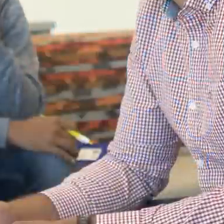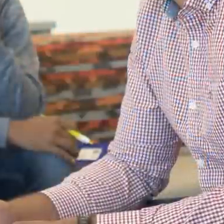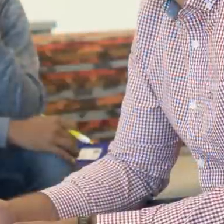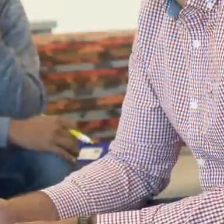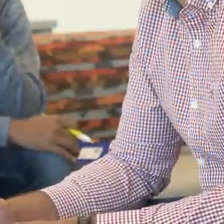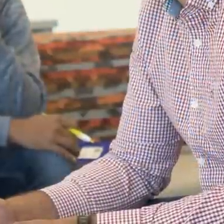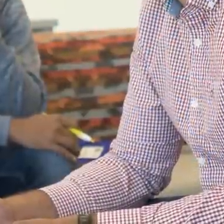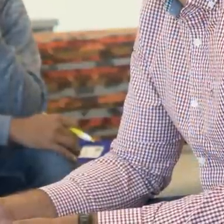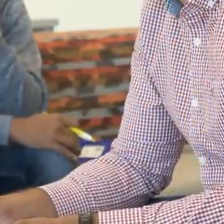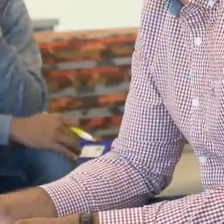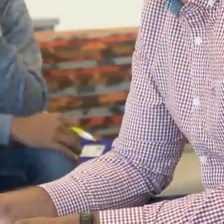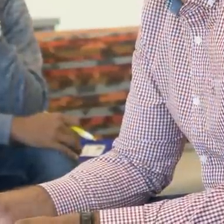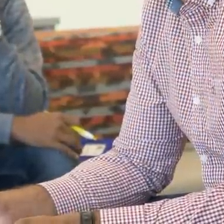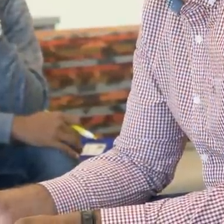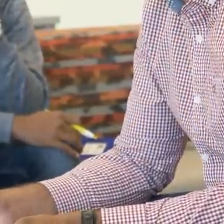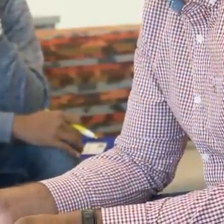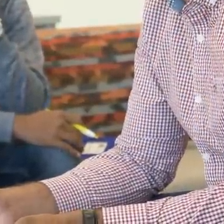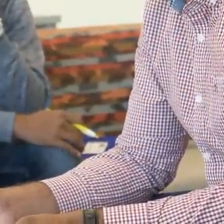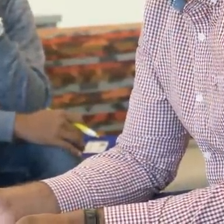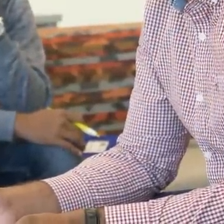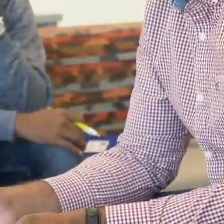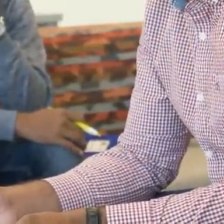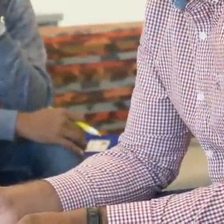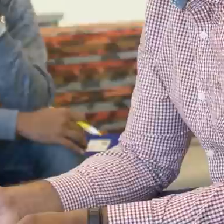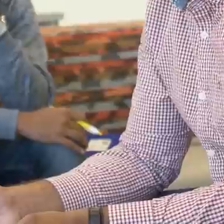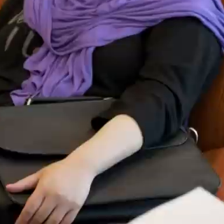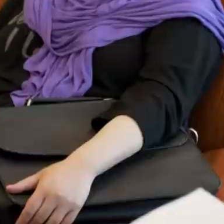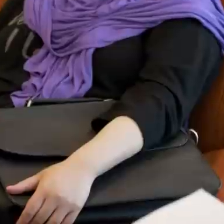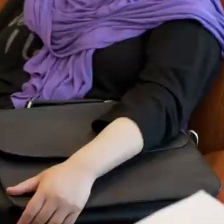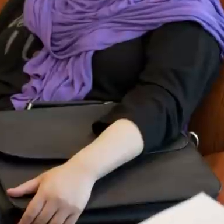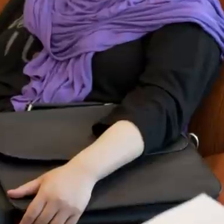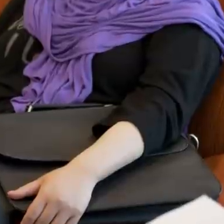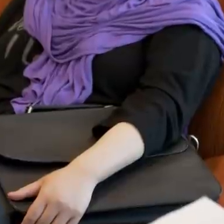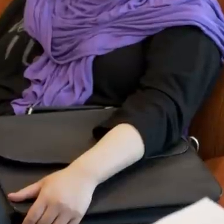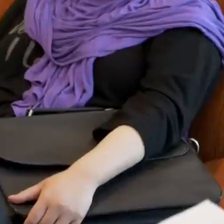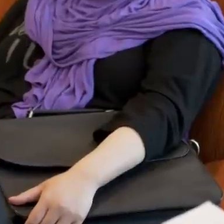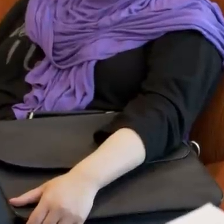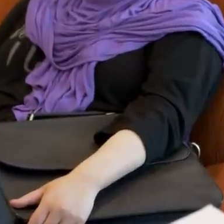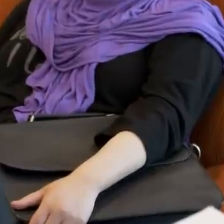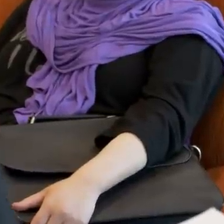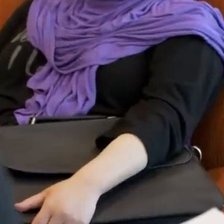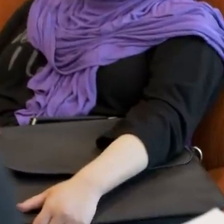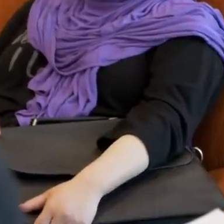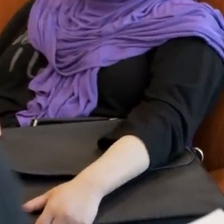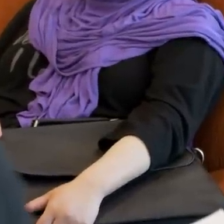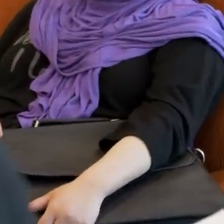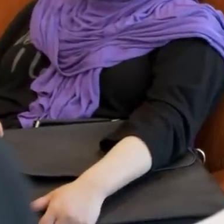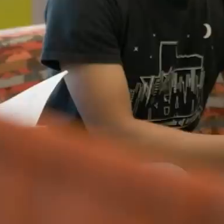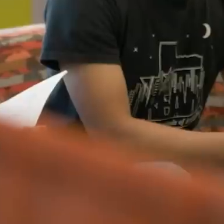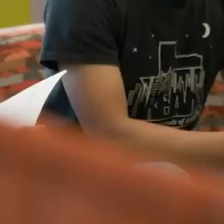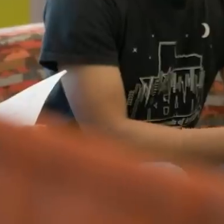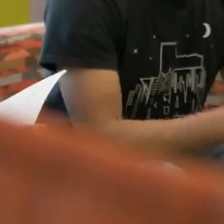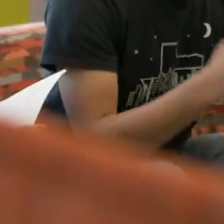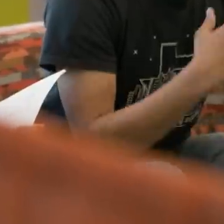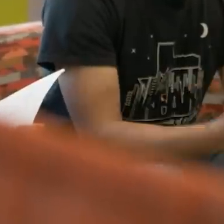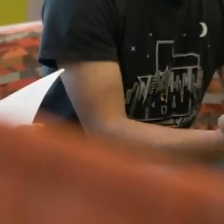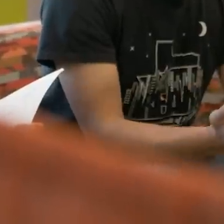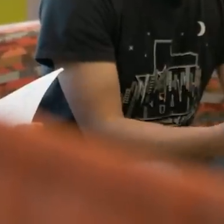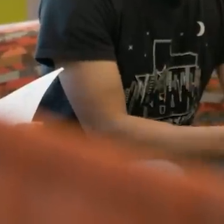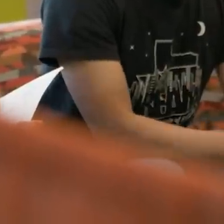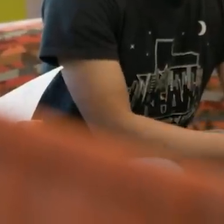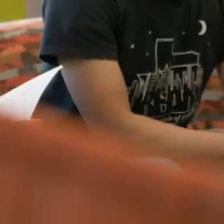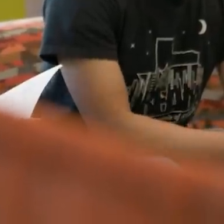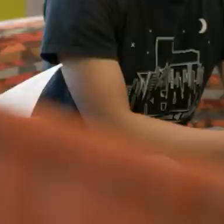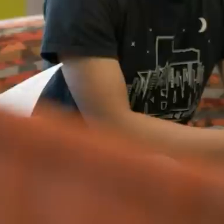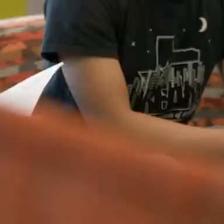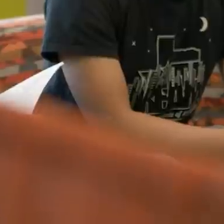The benefit of that suhbah, of that coming together to learn, is not merely the imparting of information and the receiving of information or the discussion that